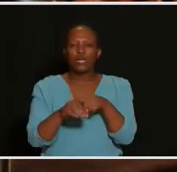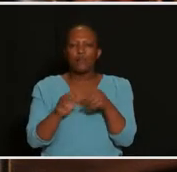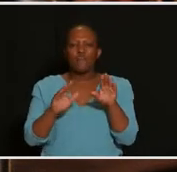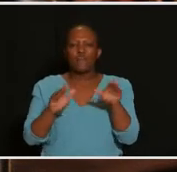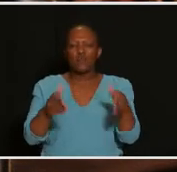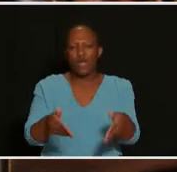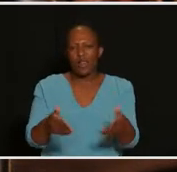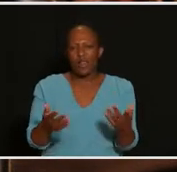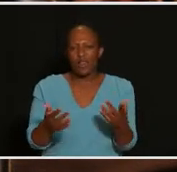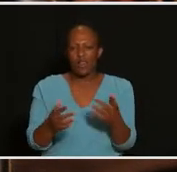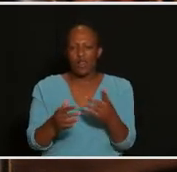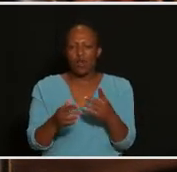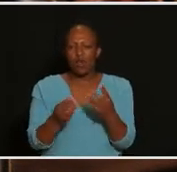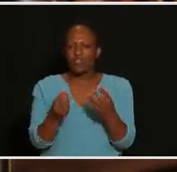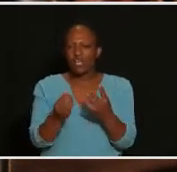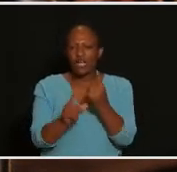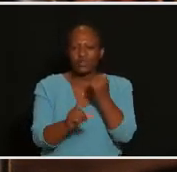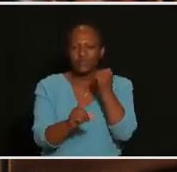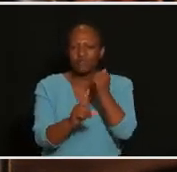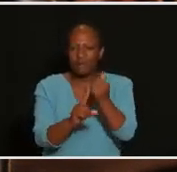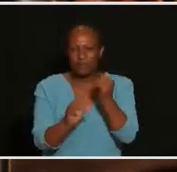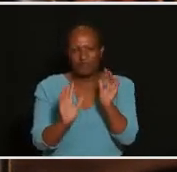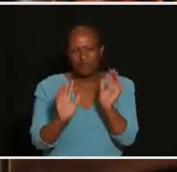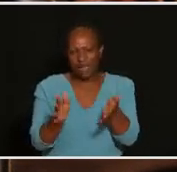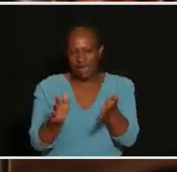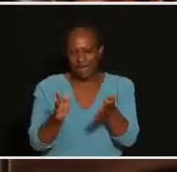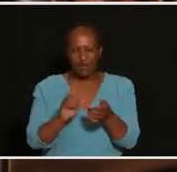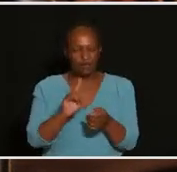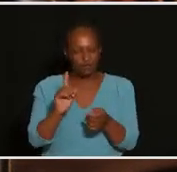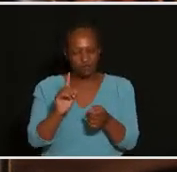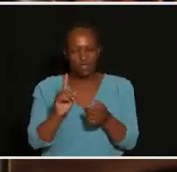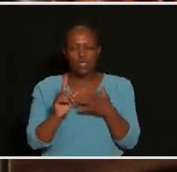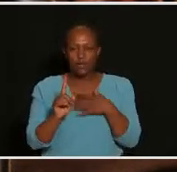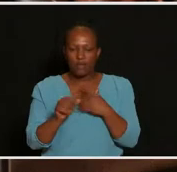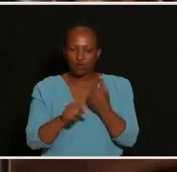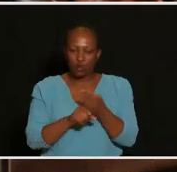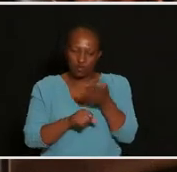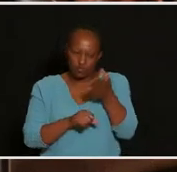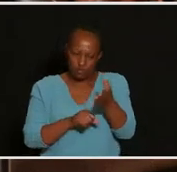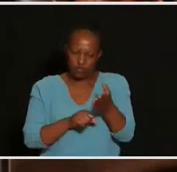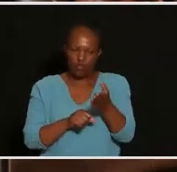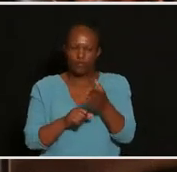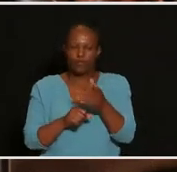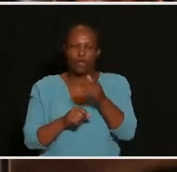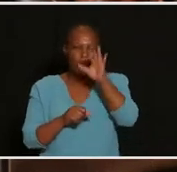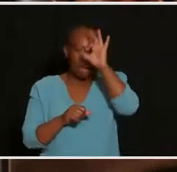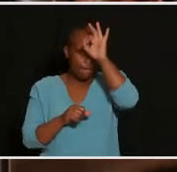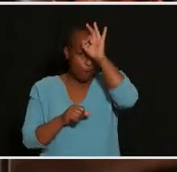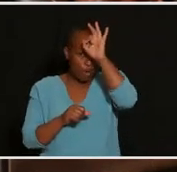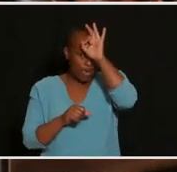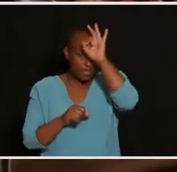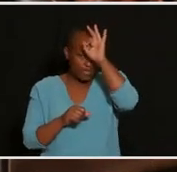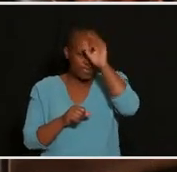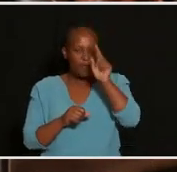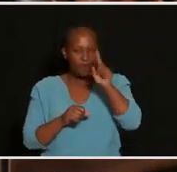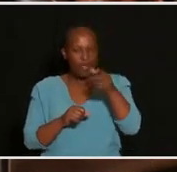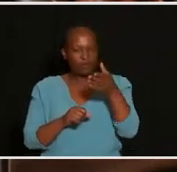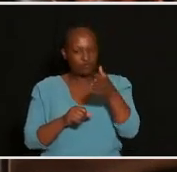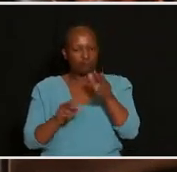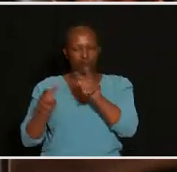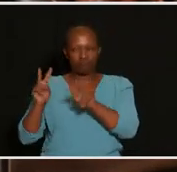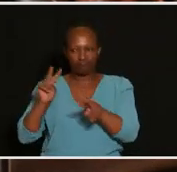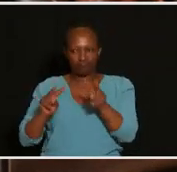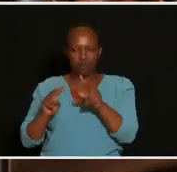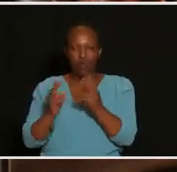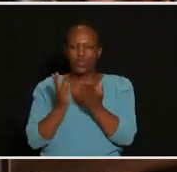when a kid has been stepped we want to see them always there and the visibility of the police they are not there at the